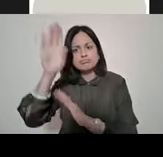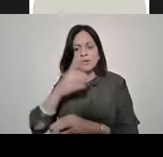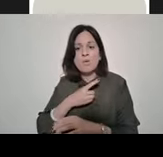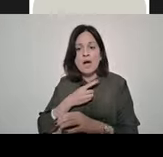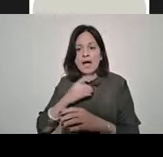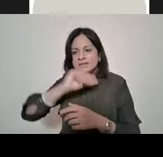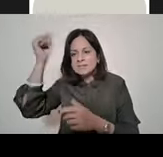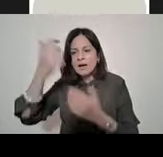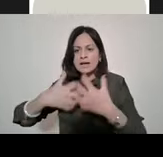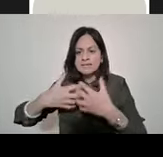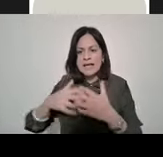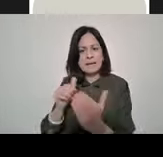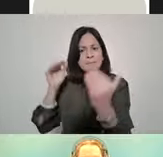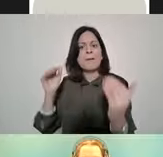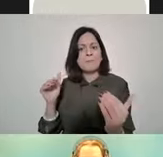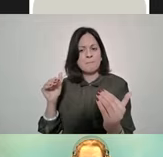and technology.